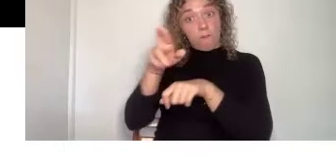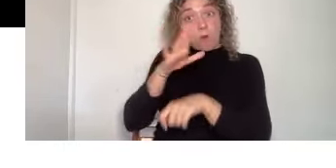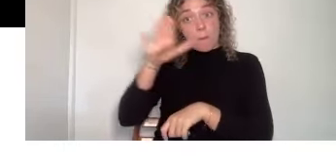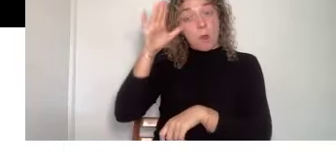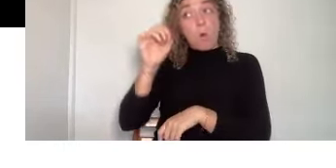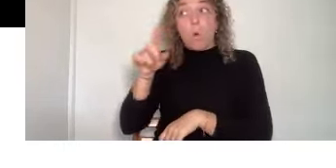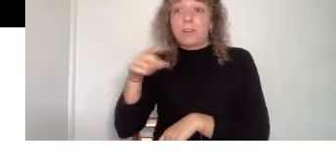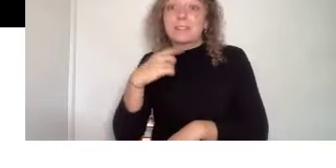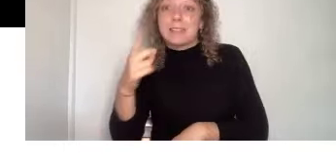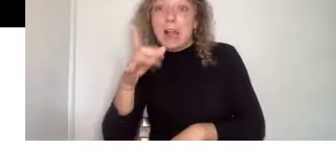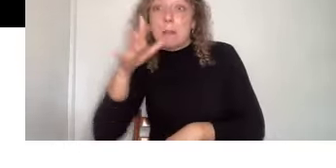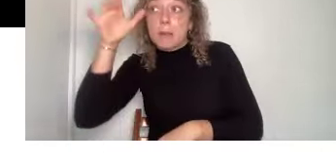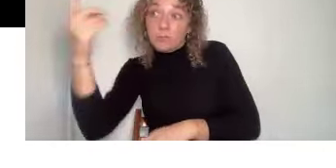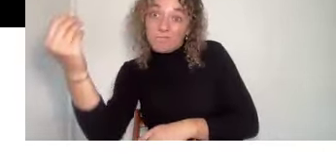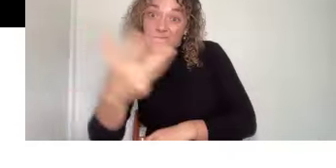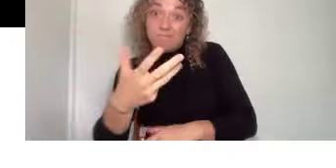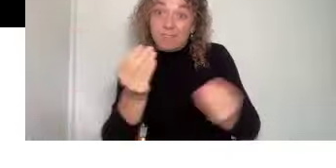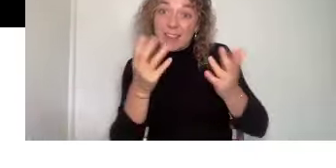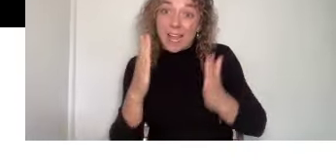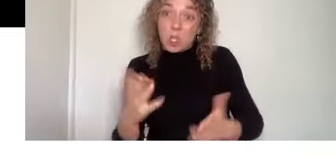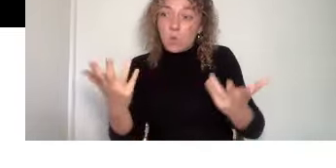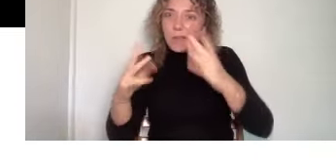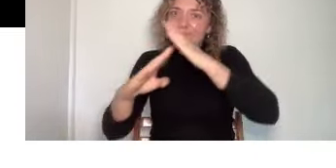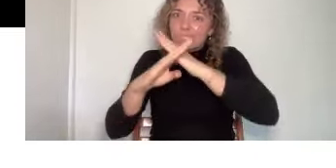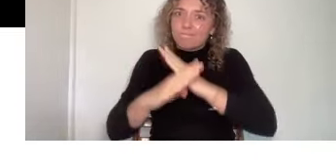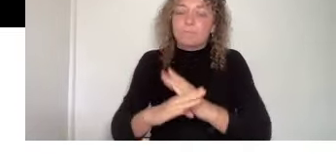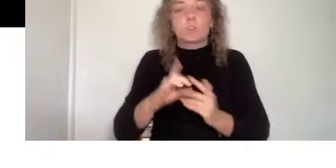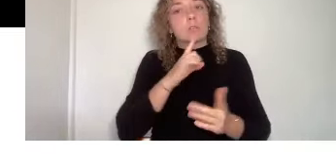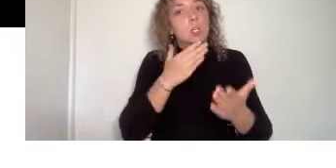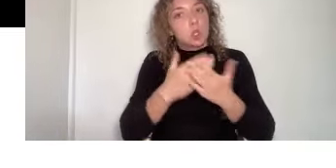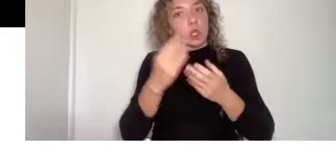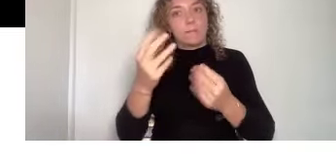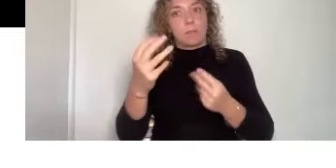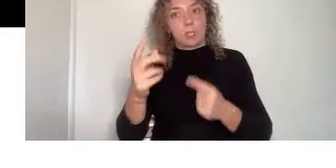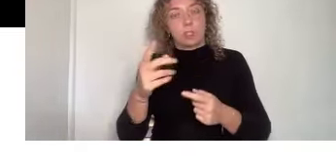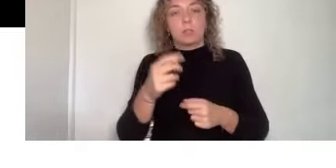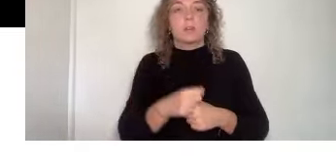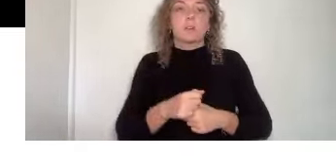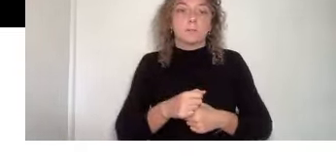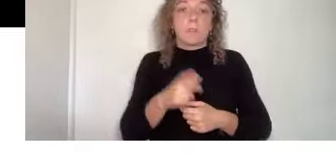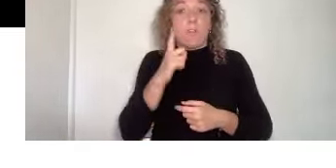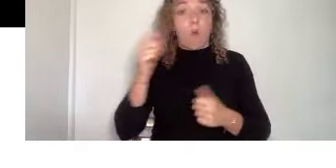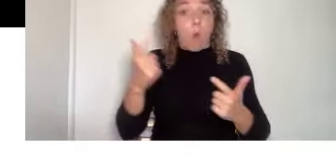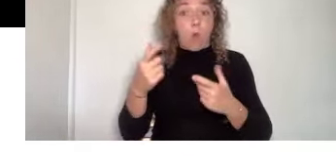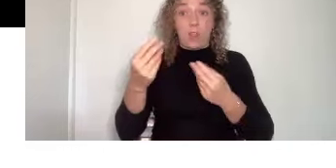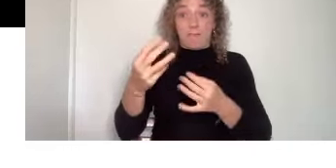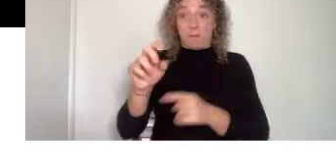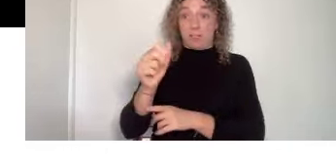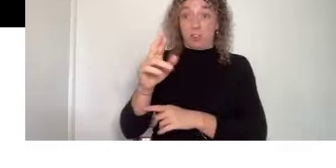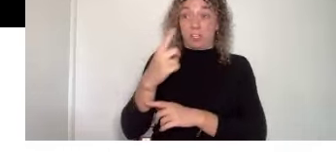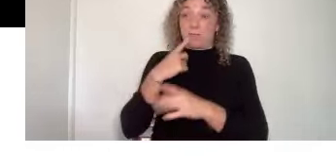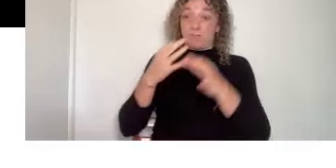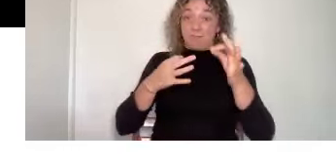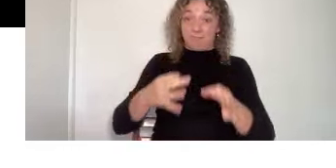tell the parent to tell the liaison these barriers, it's just good information. For all of the information Sarah said on why it's important for a child